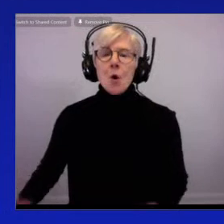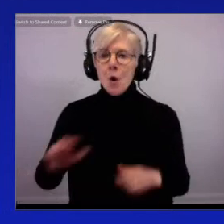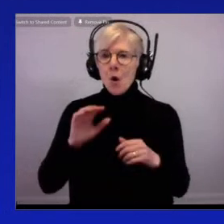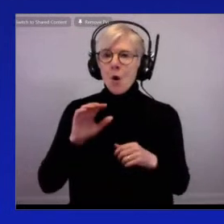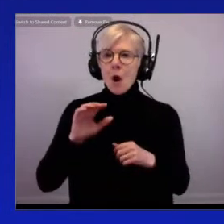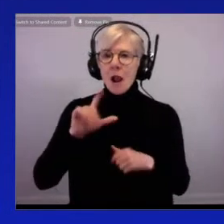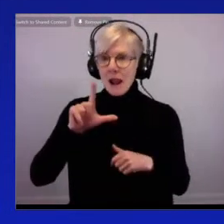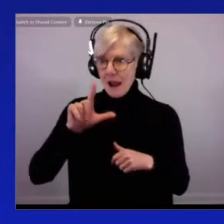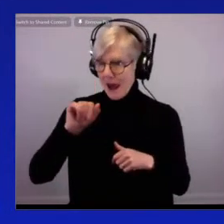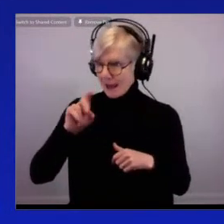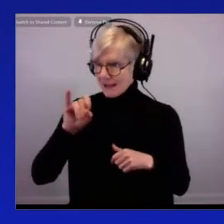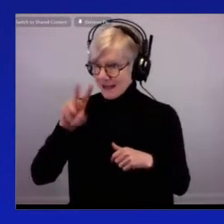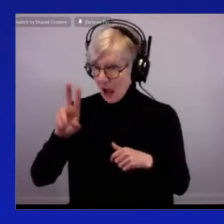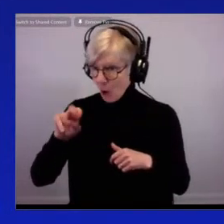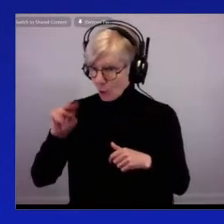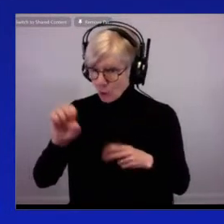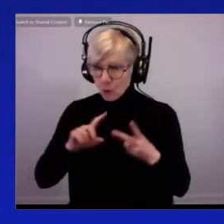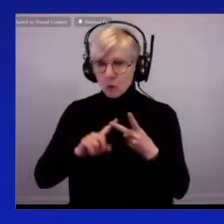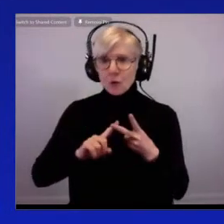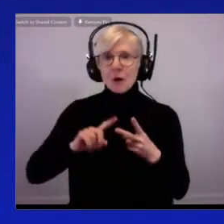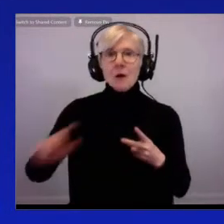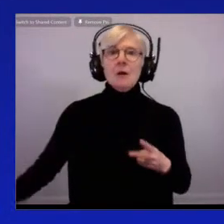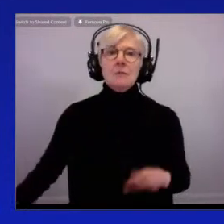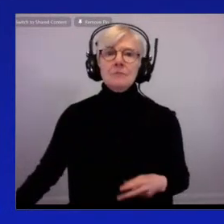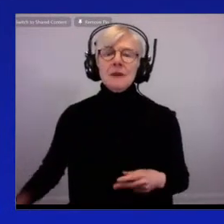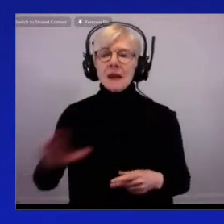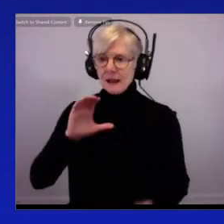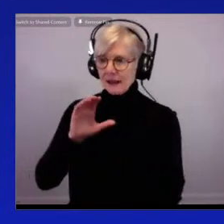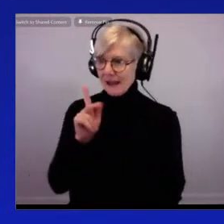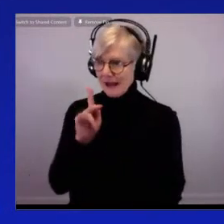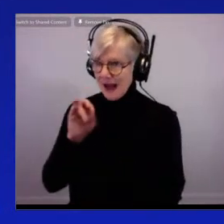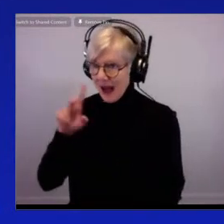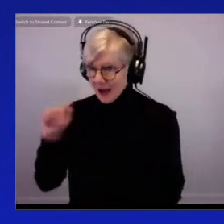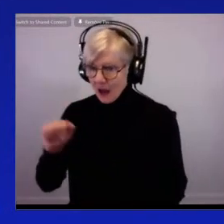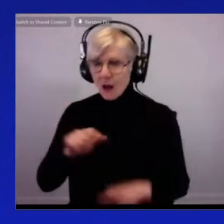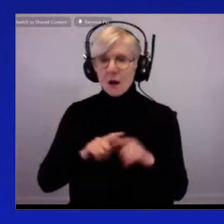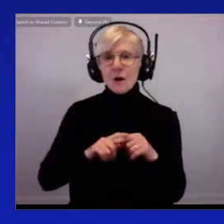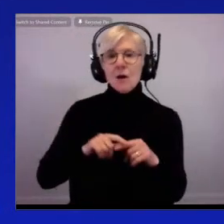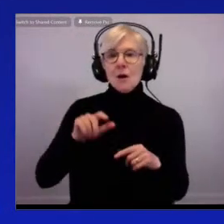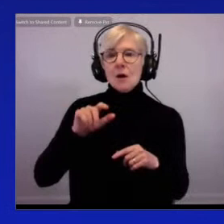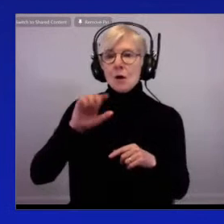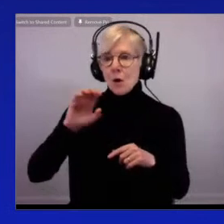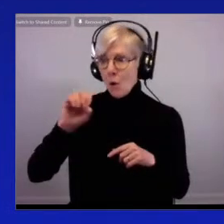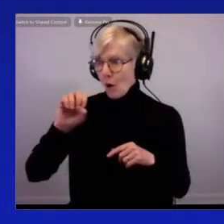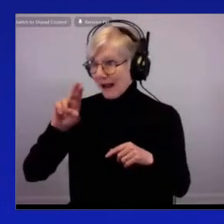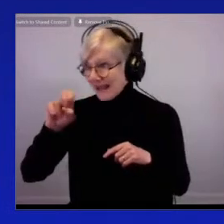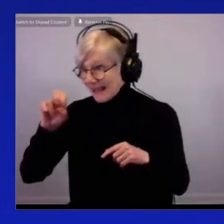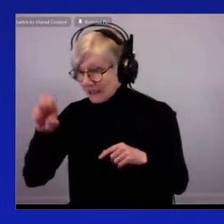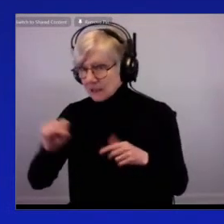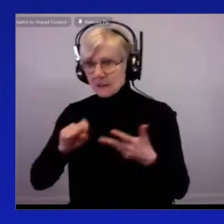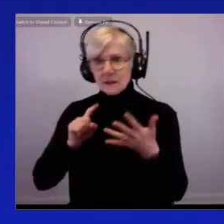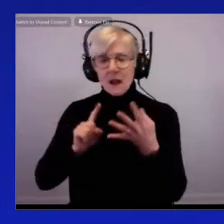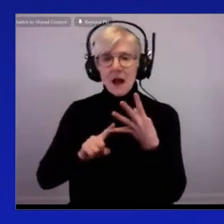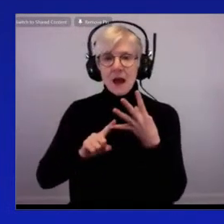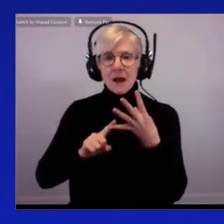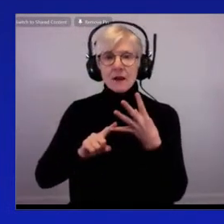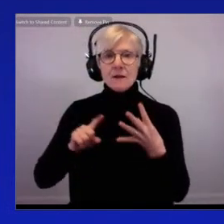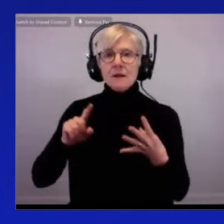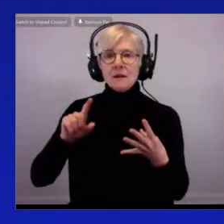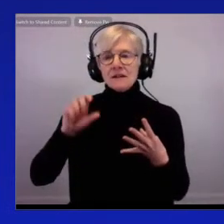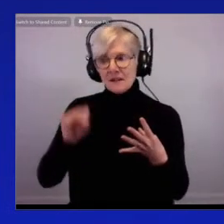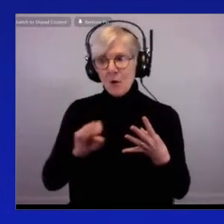in Lansdowne, the Eva James Memorial Center in Canada, 255 Centrum in Orleans, and the Pean Sportsplex in the South